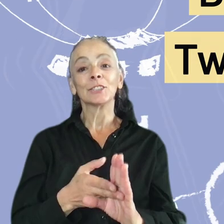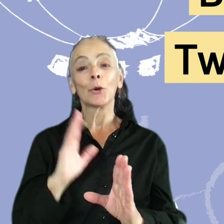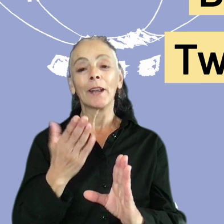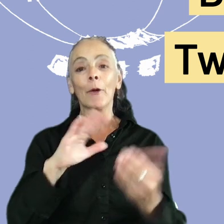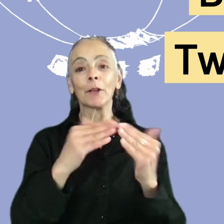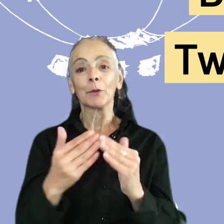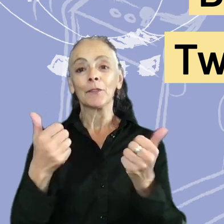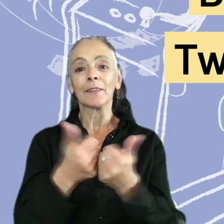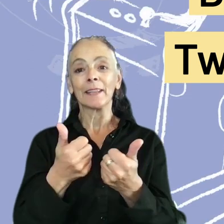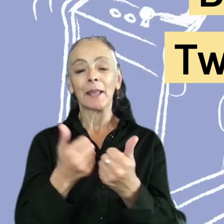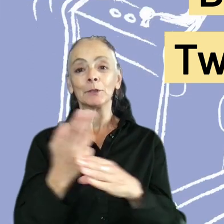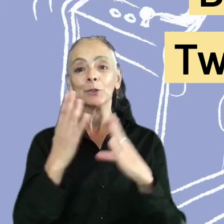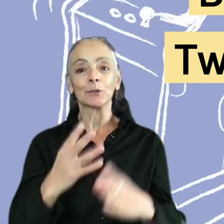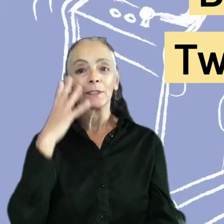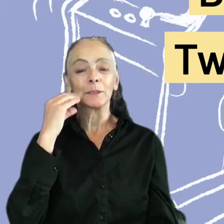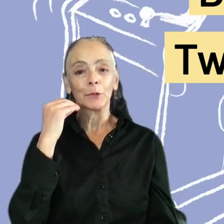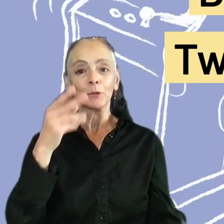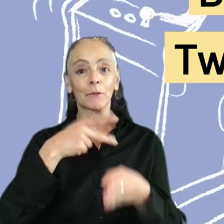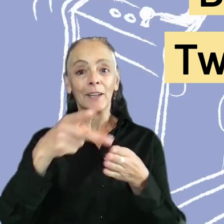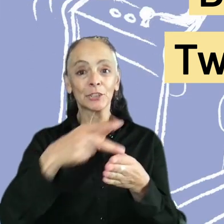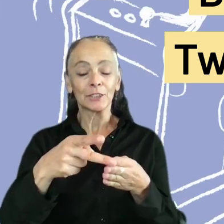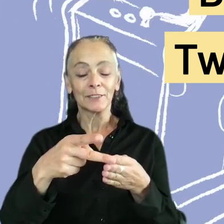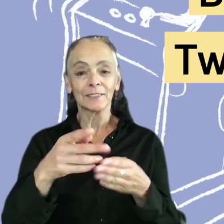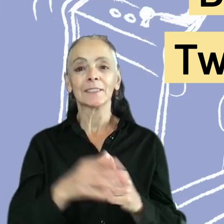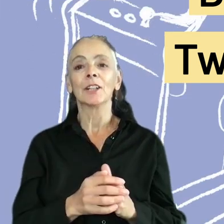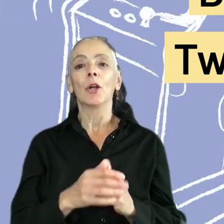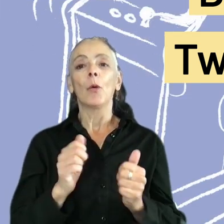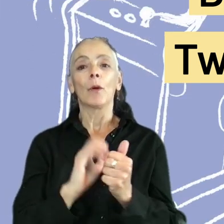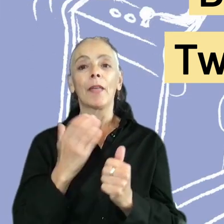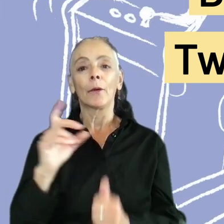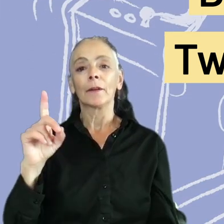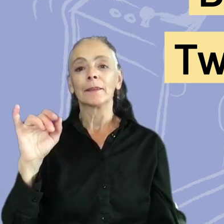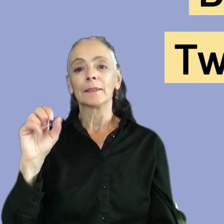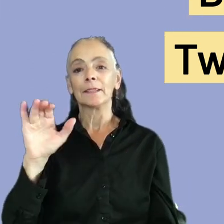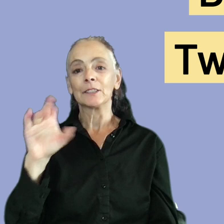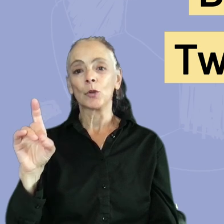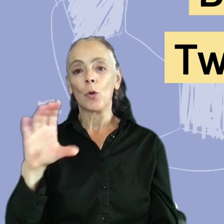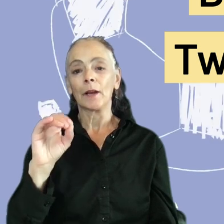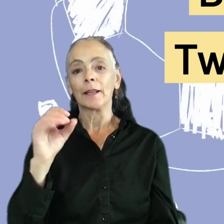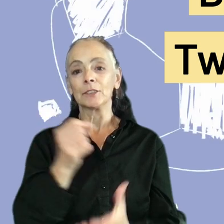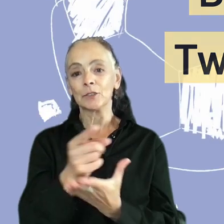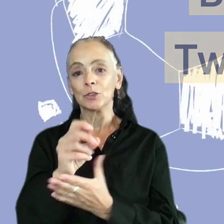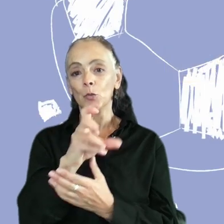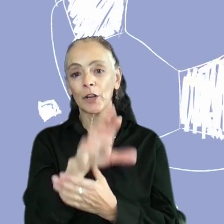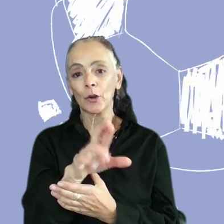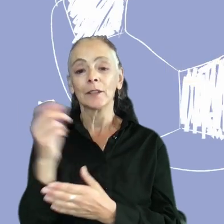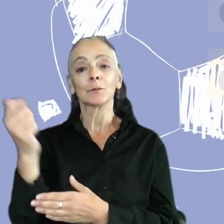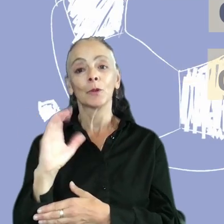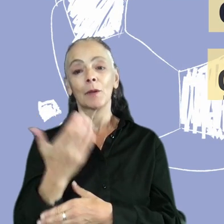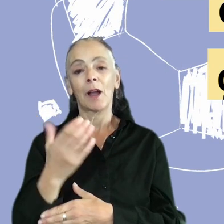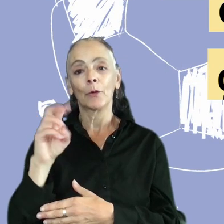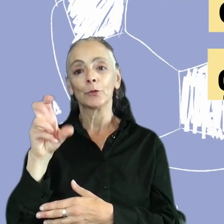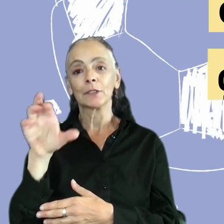our community of games user experience professionals with our discord and twitter and subscribe to